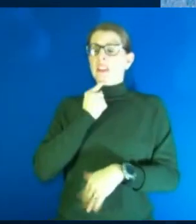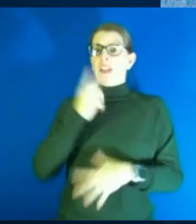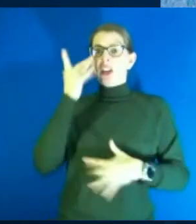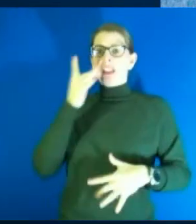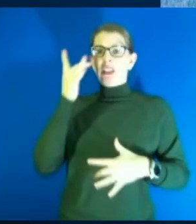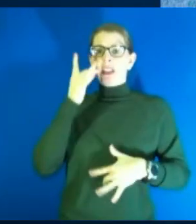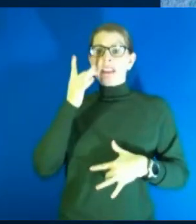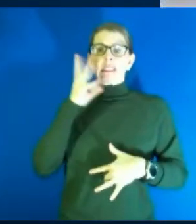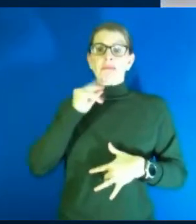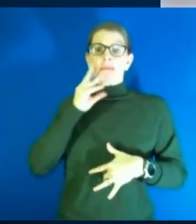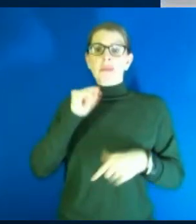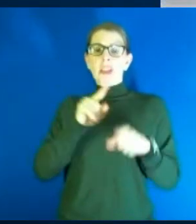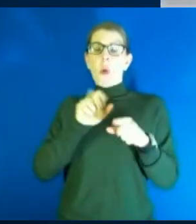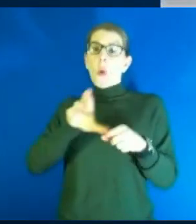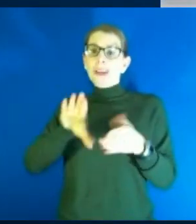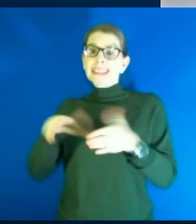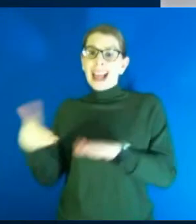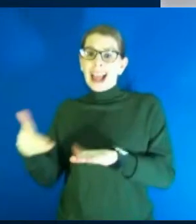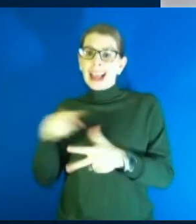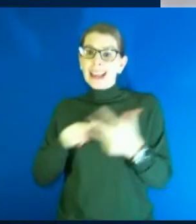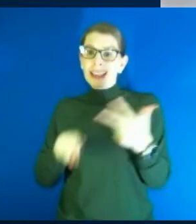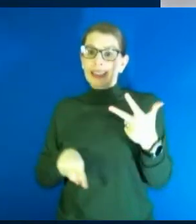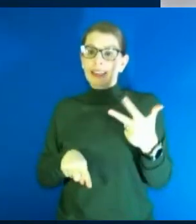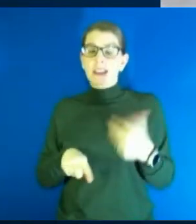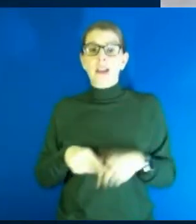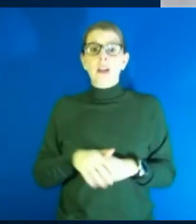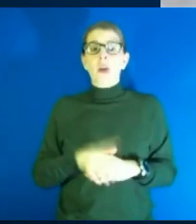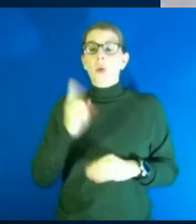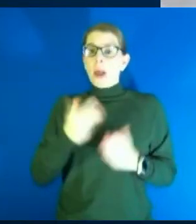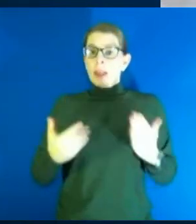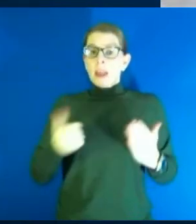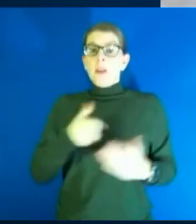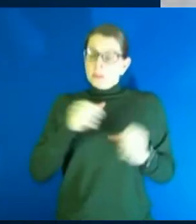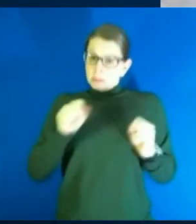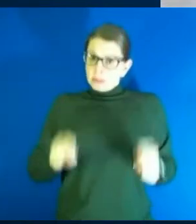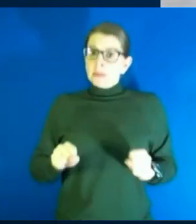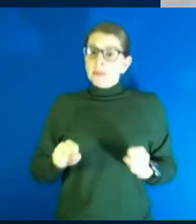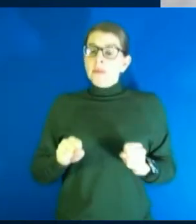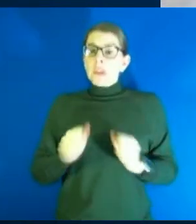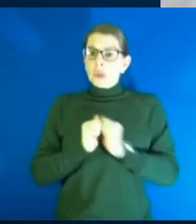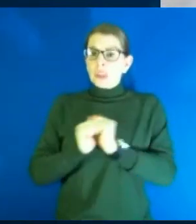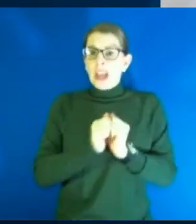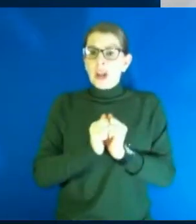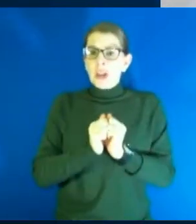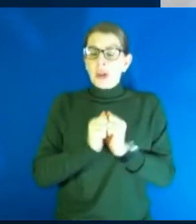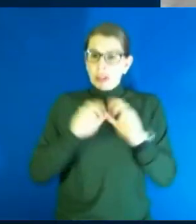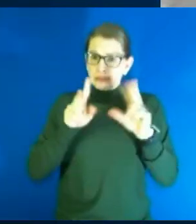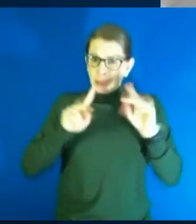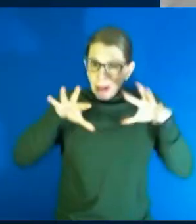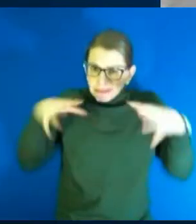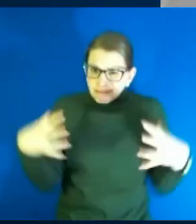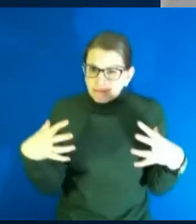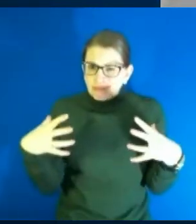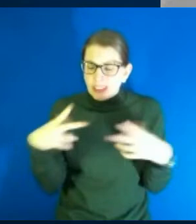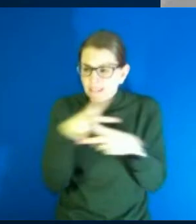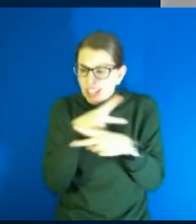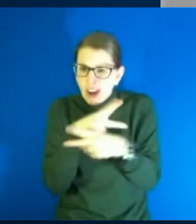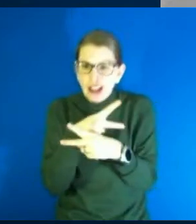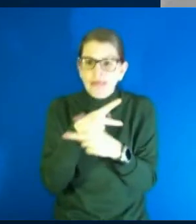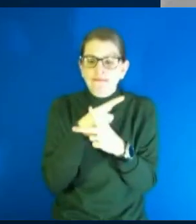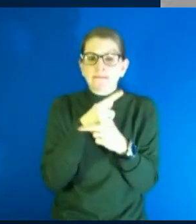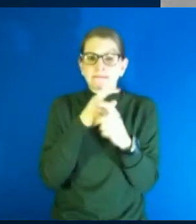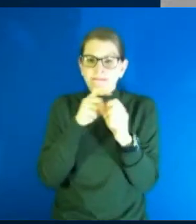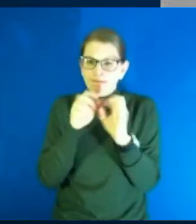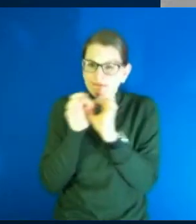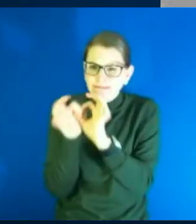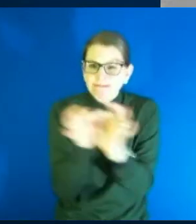complications, and/or die. One thing that we can do as a people is figure out a way to just come together,